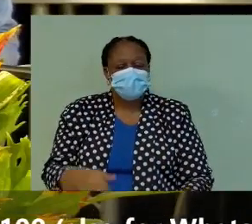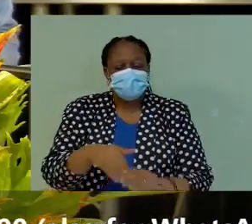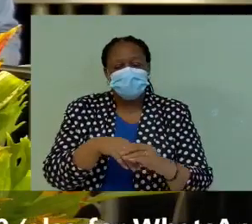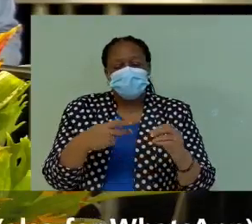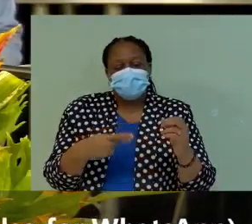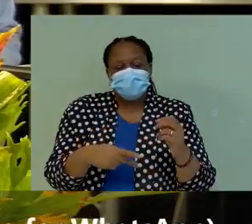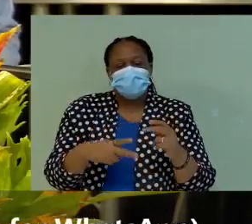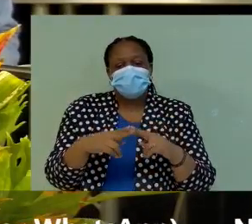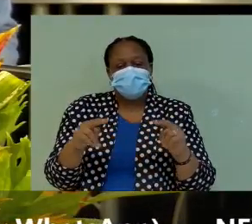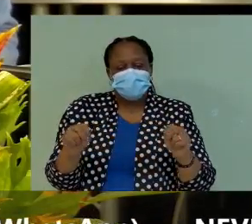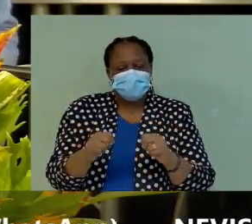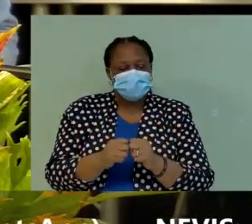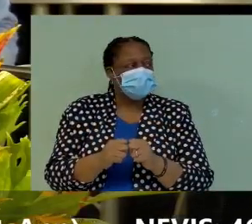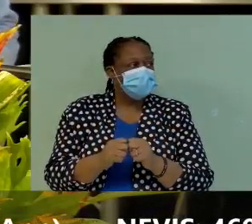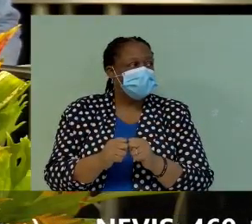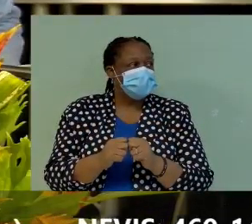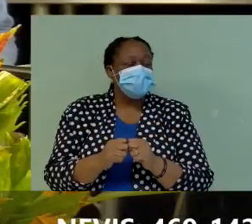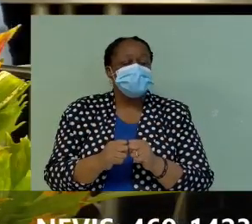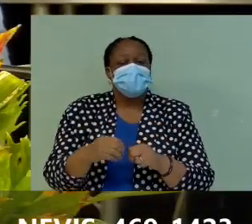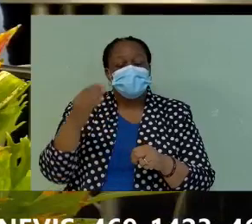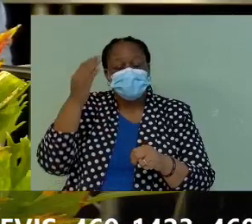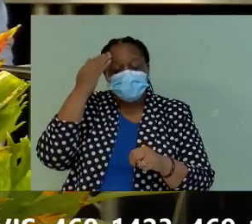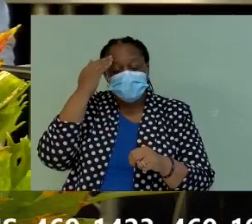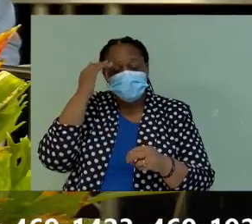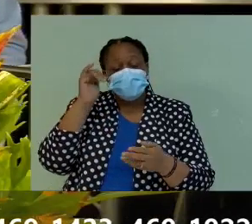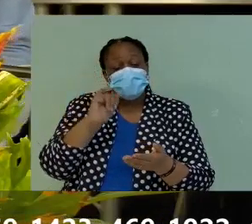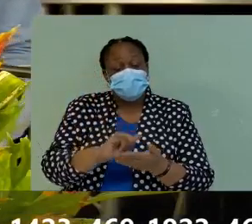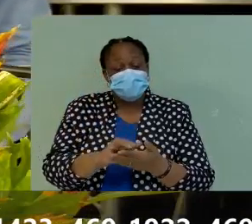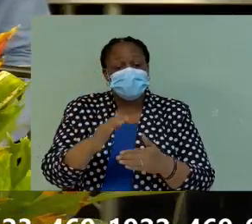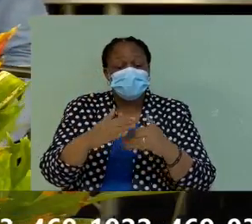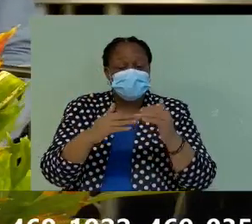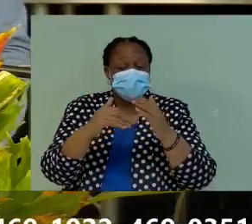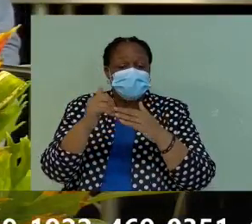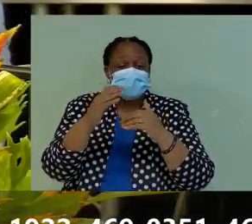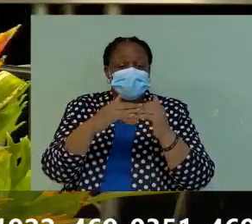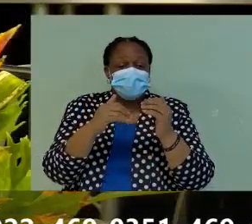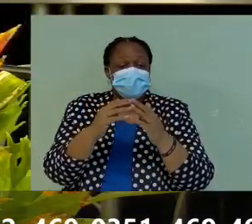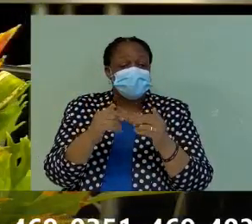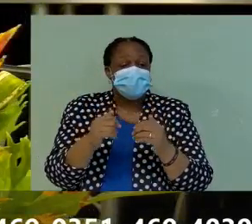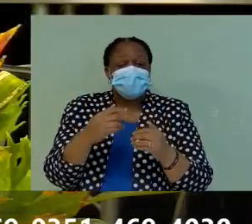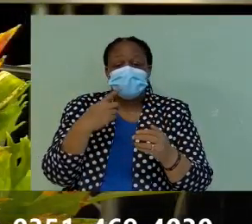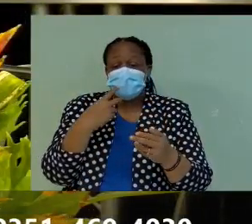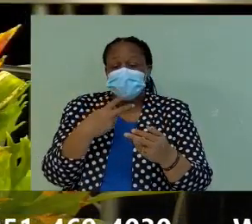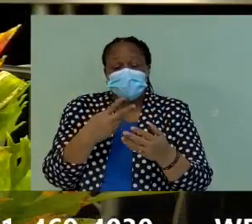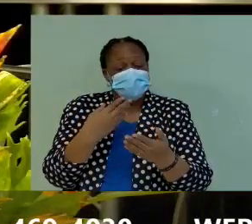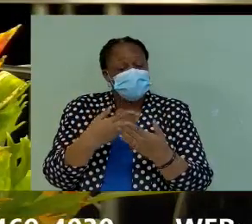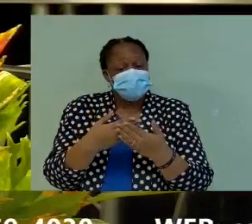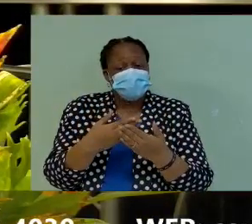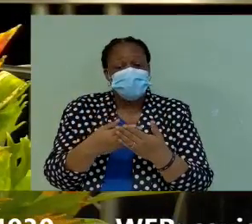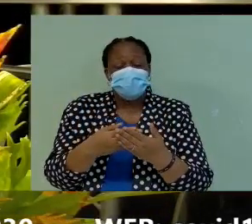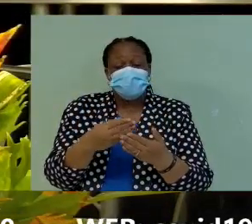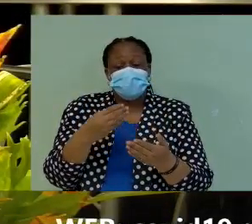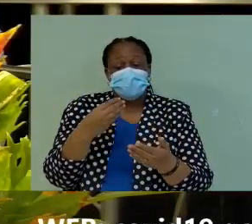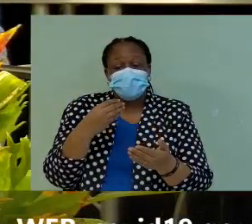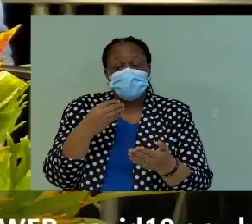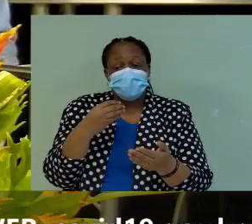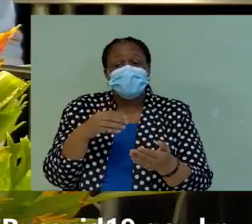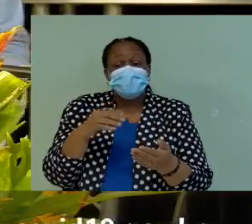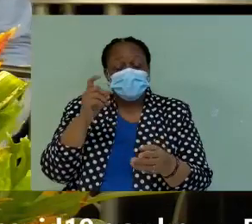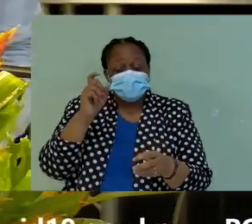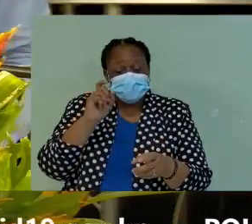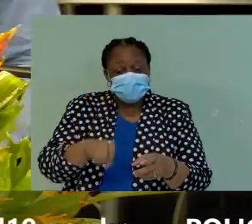Nevis, we are fully aware that construction is a serious business. It must be done by trained